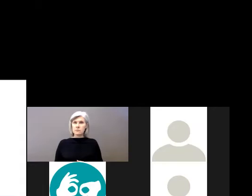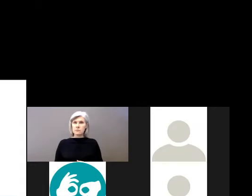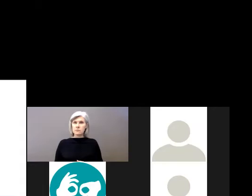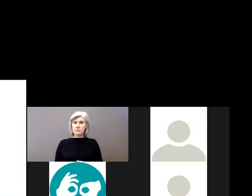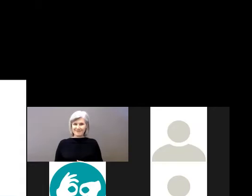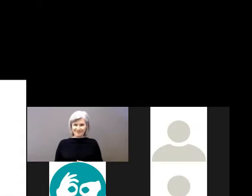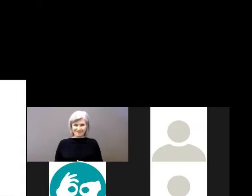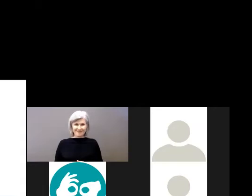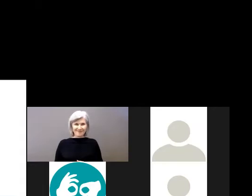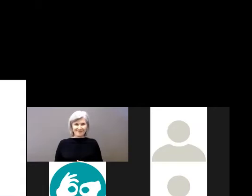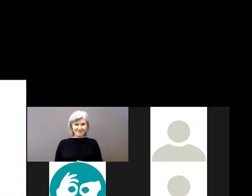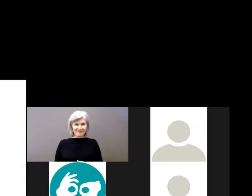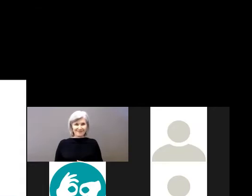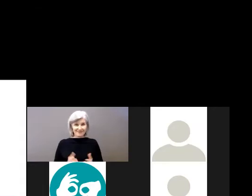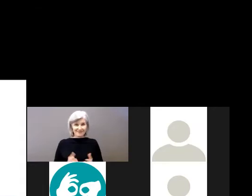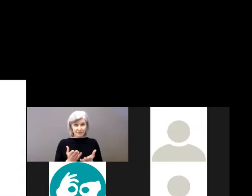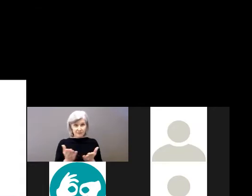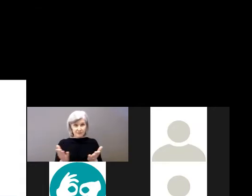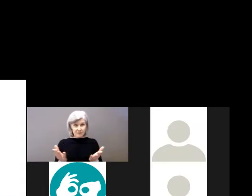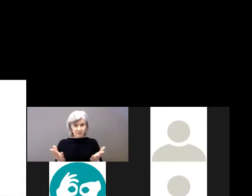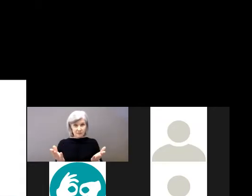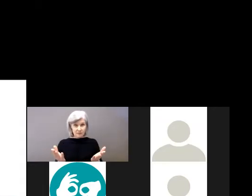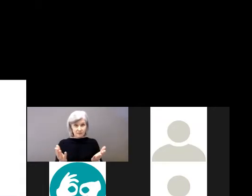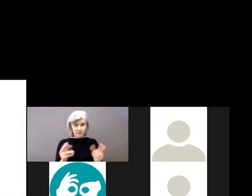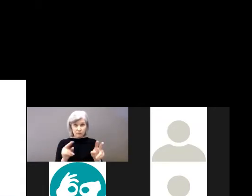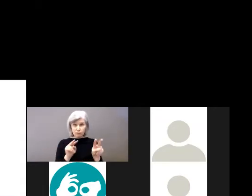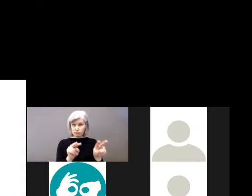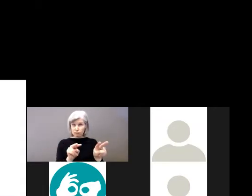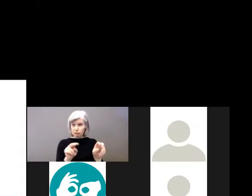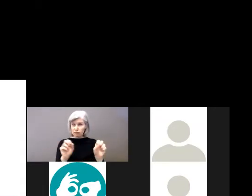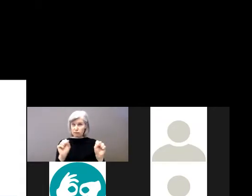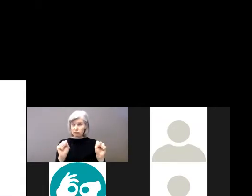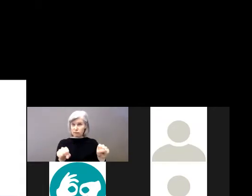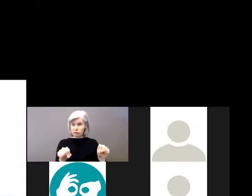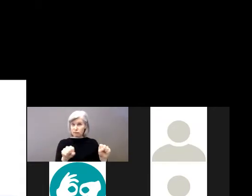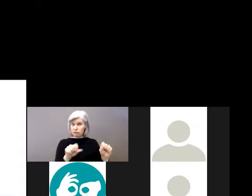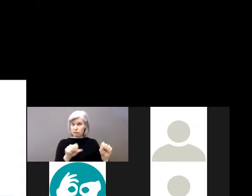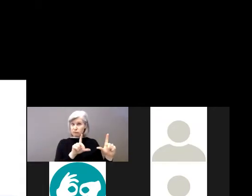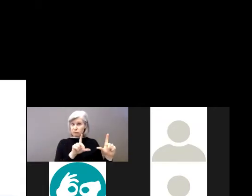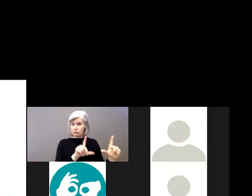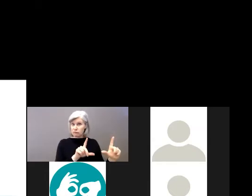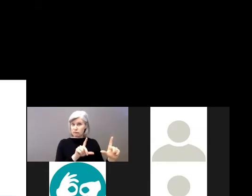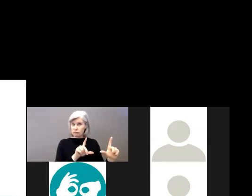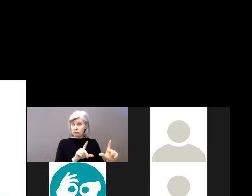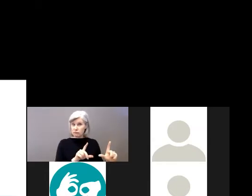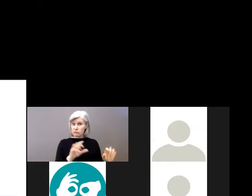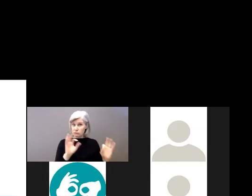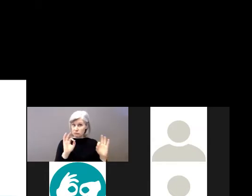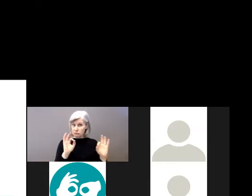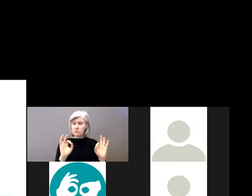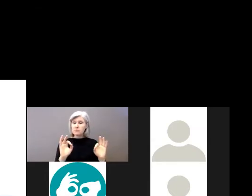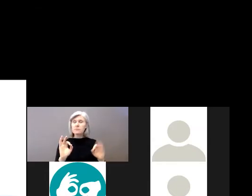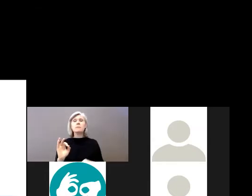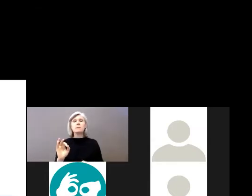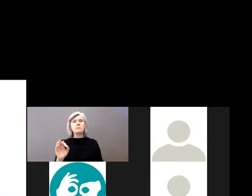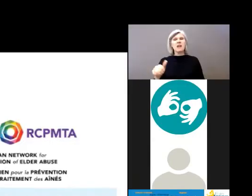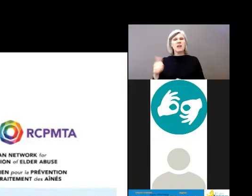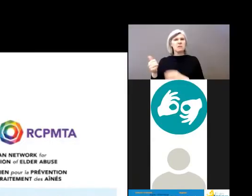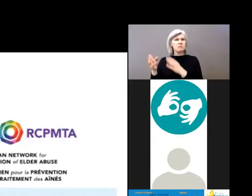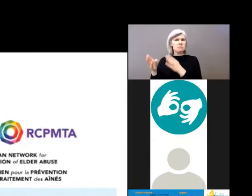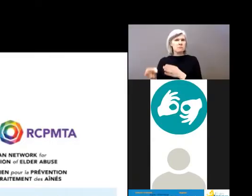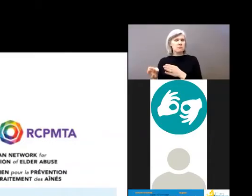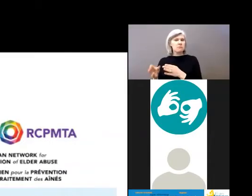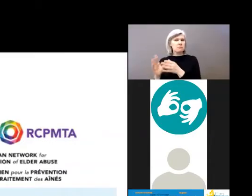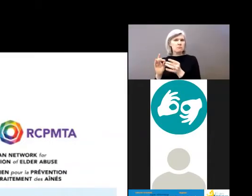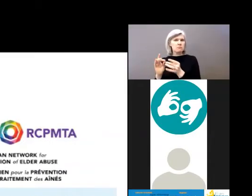There, how's that? Is that working for everyone? Yep, that's perfect. Okay, good. Okay, I'm just going